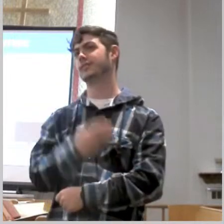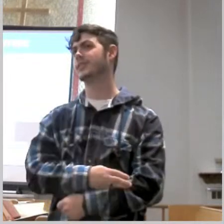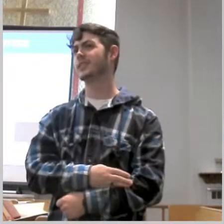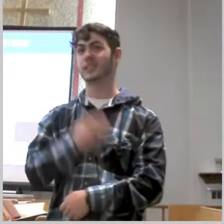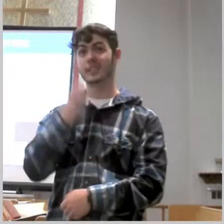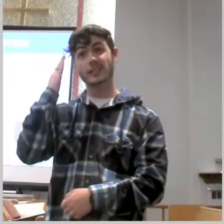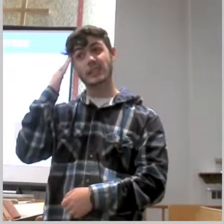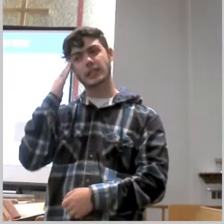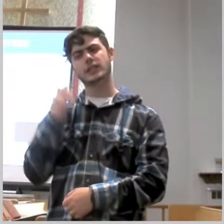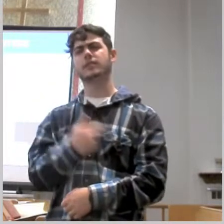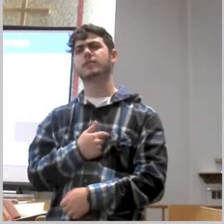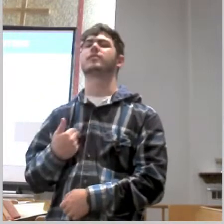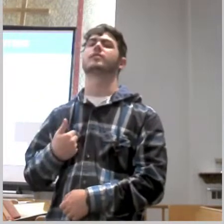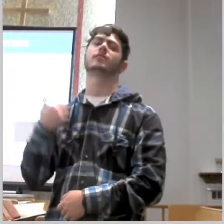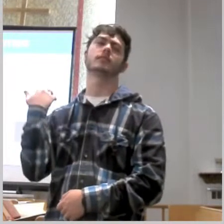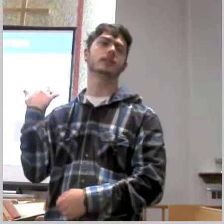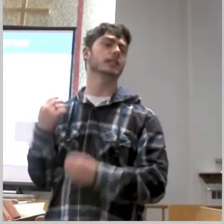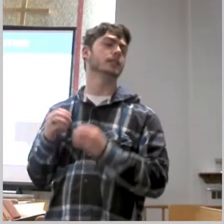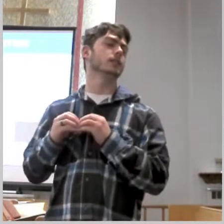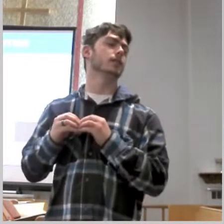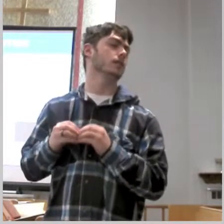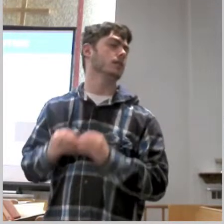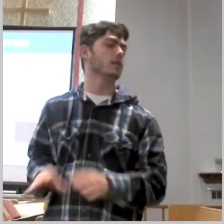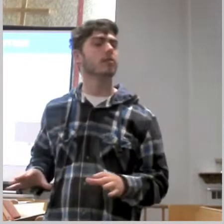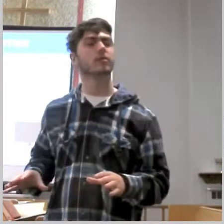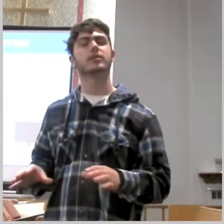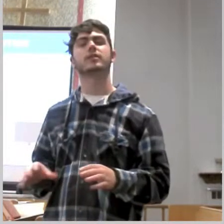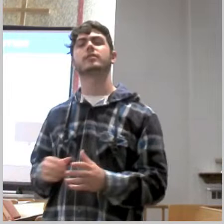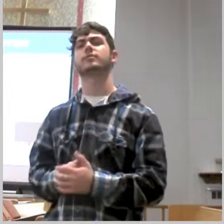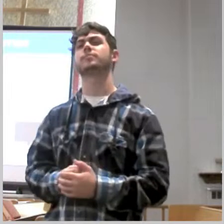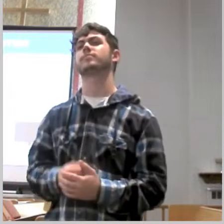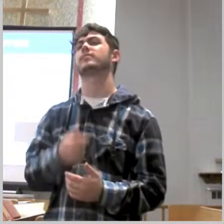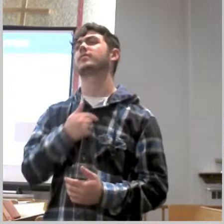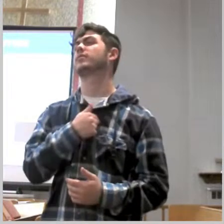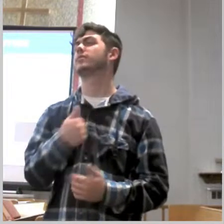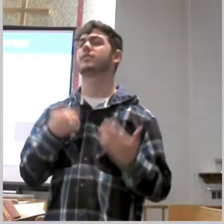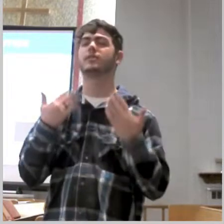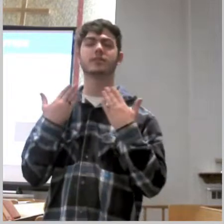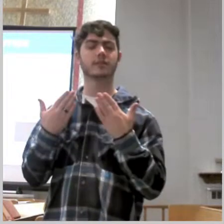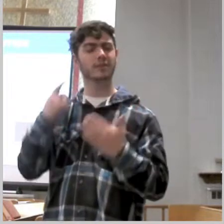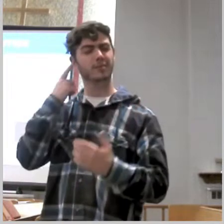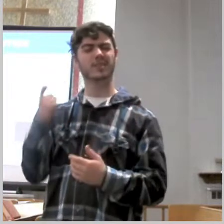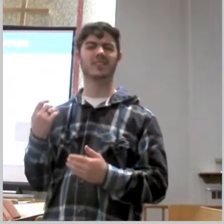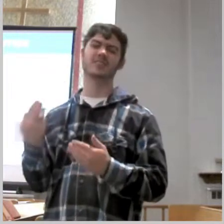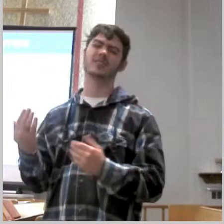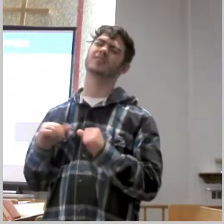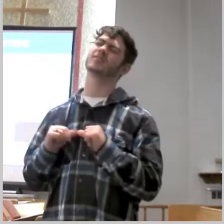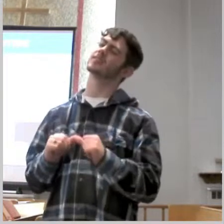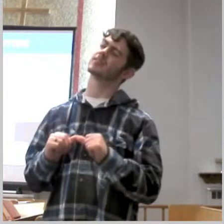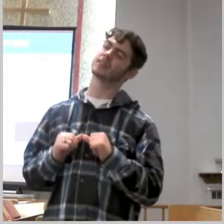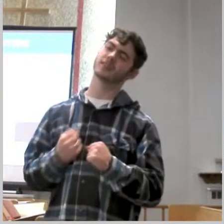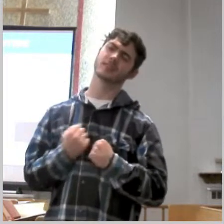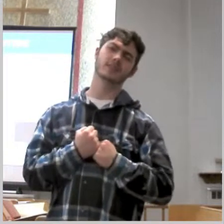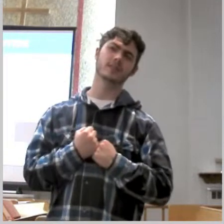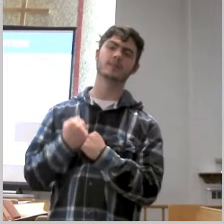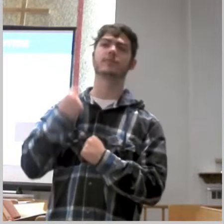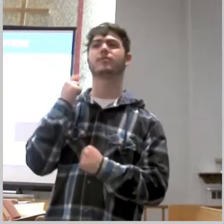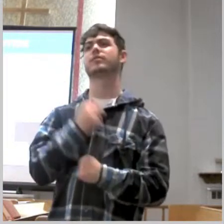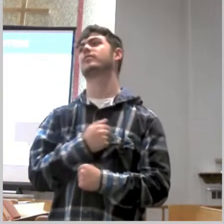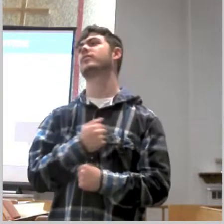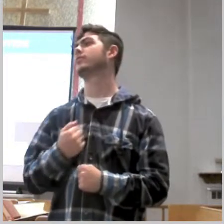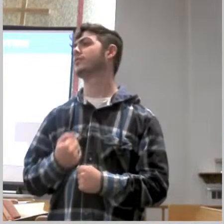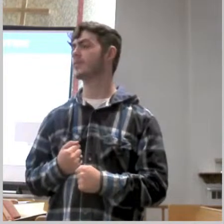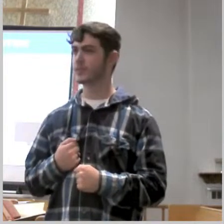lost, Father. We are so thankful because we know that you continue to provide for us in many,